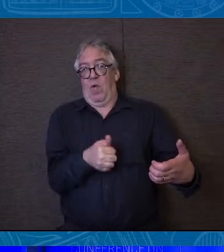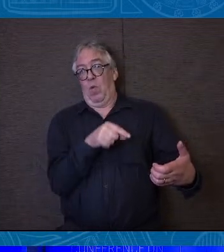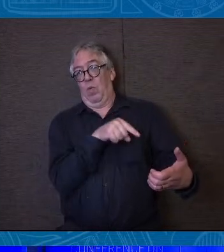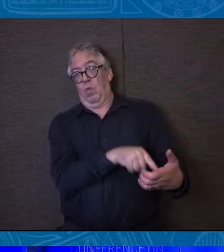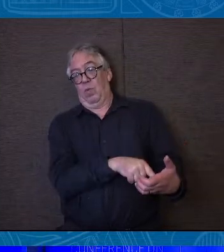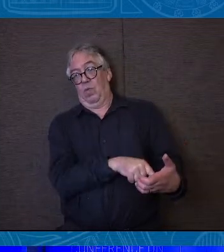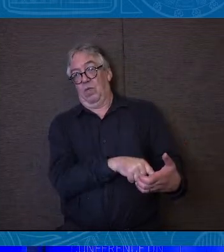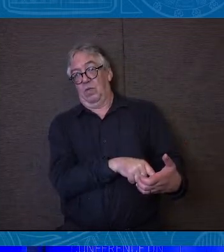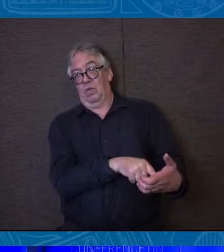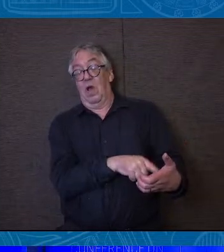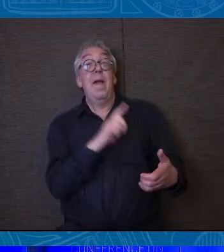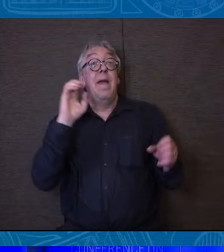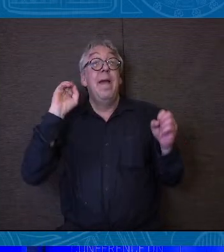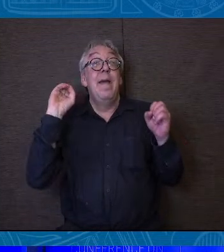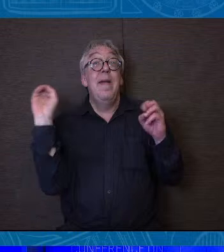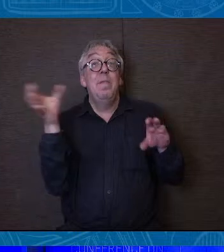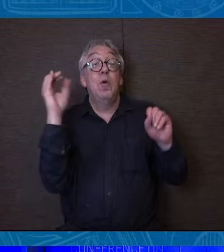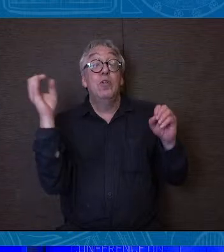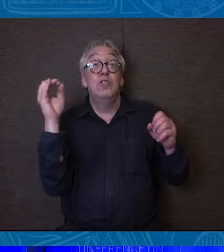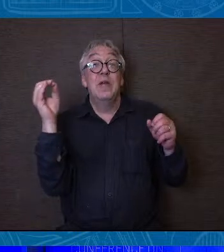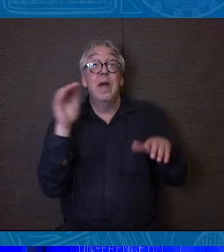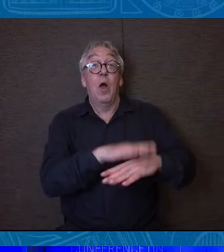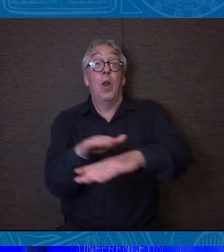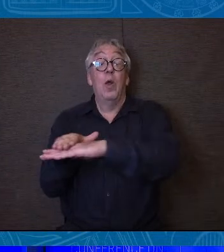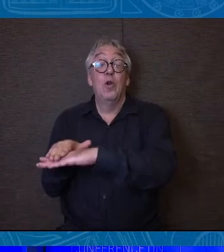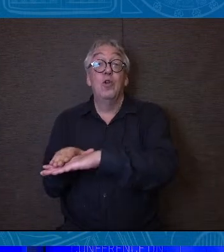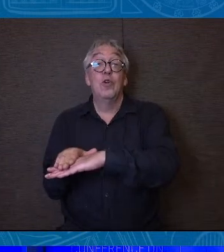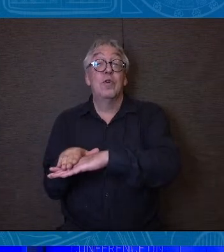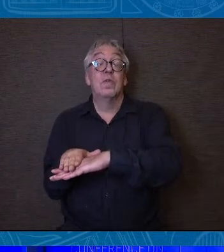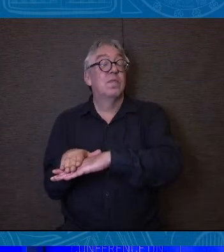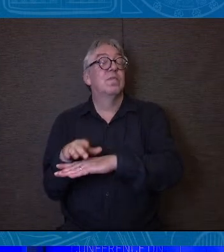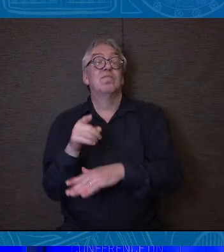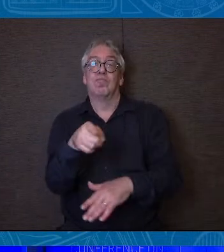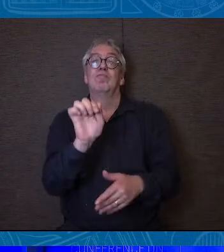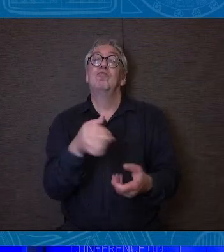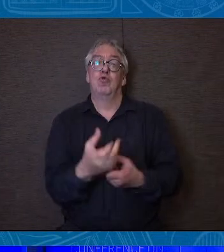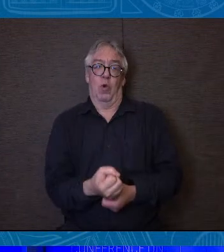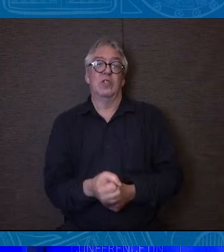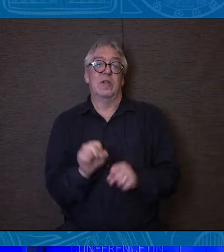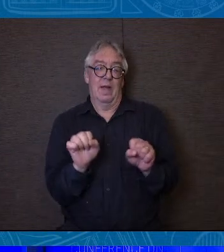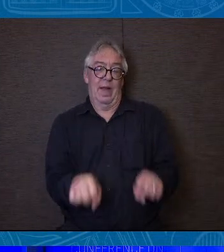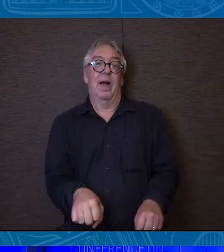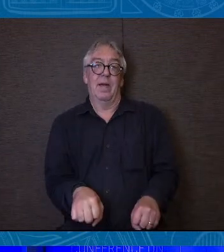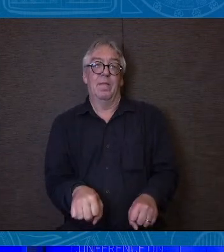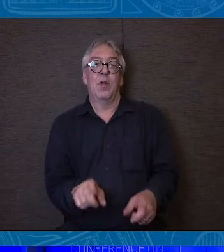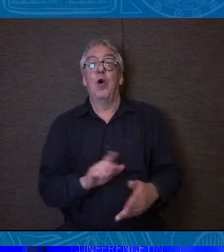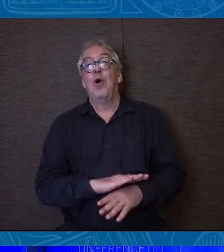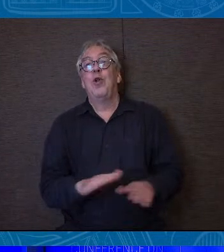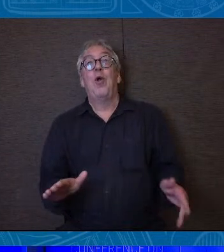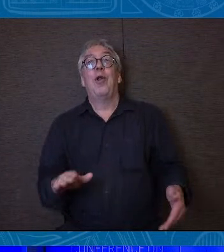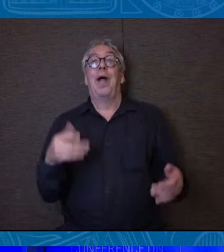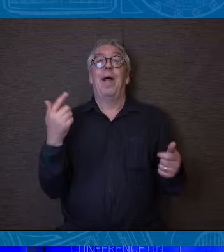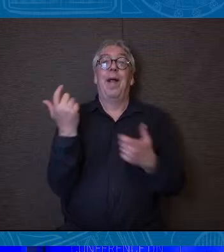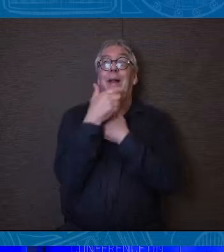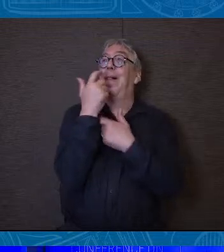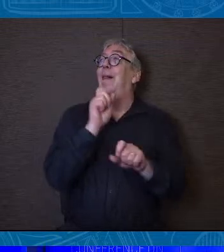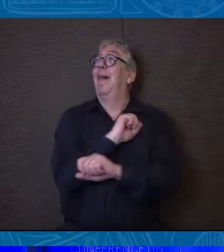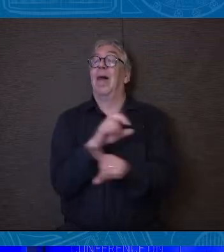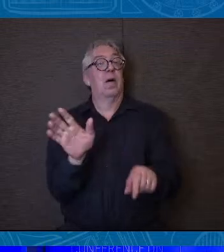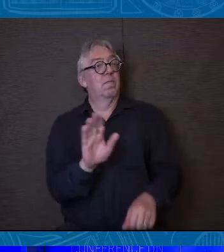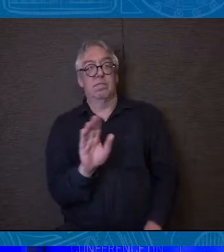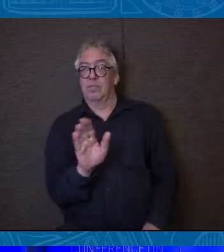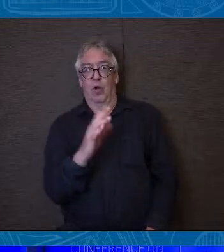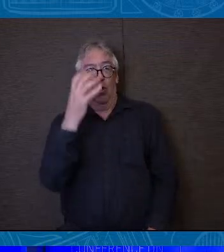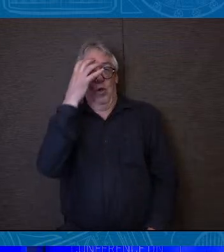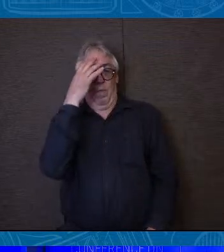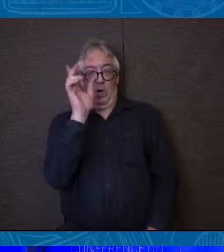Emergency alerts are trusted. They will only ever be sent by the emergency services or the government. They send the same